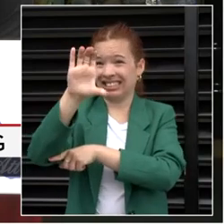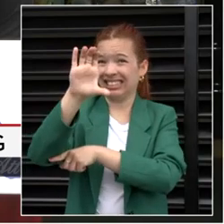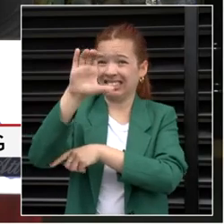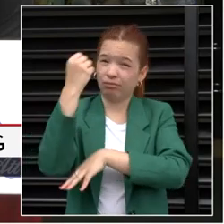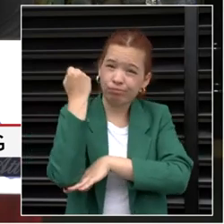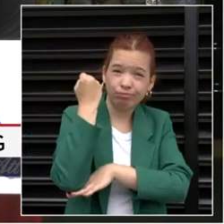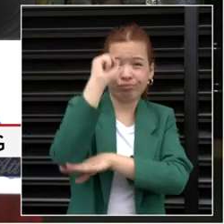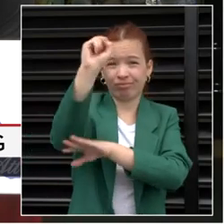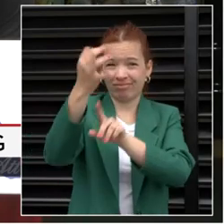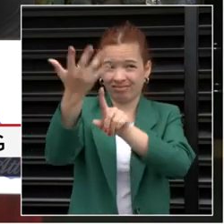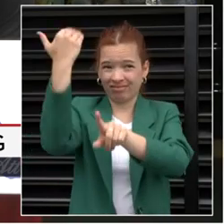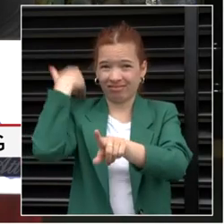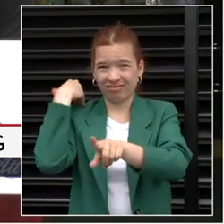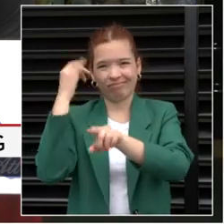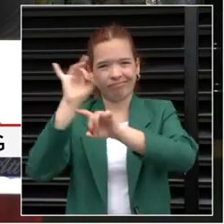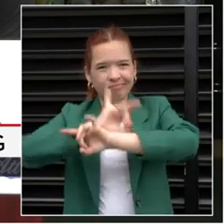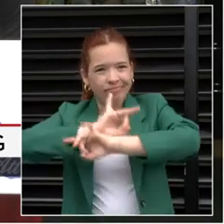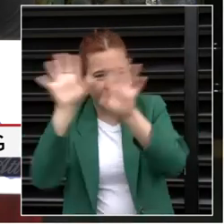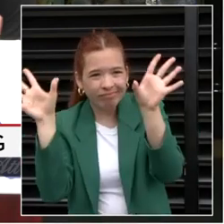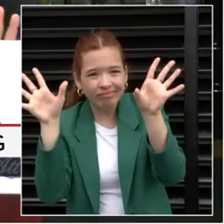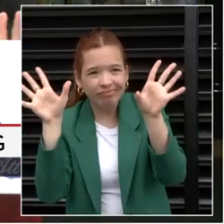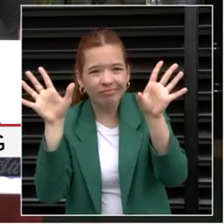on WHFS radio.